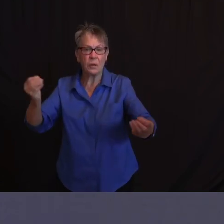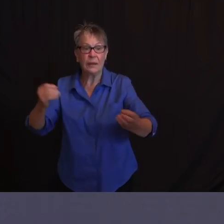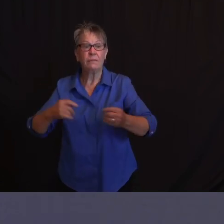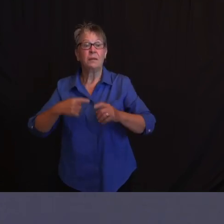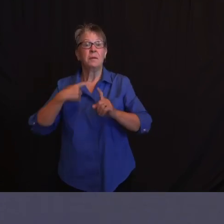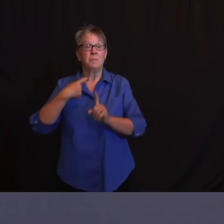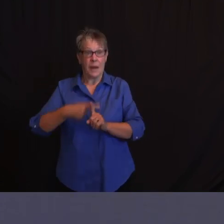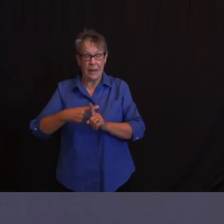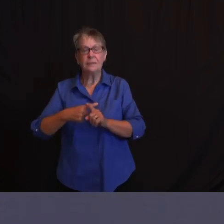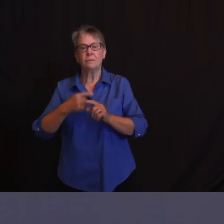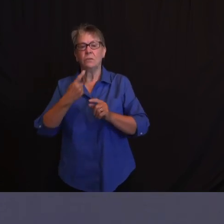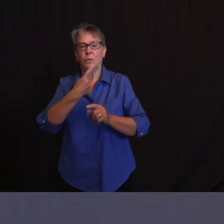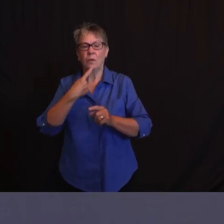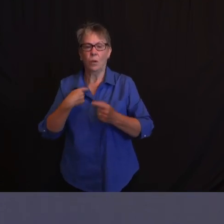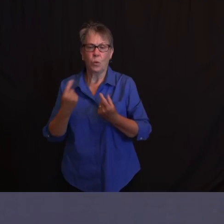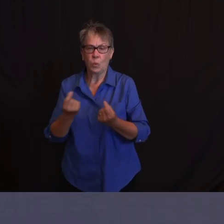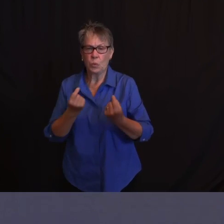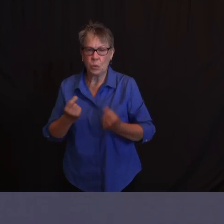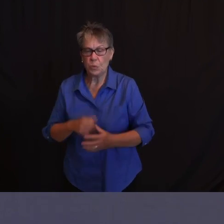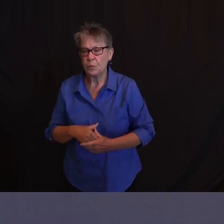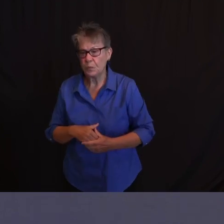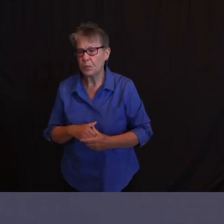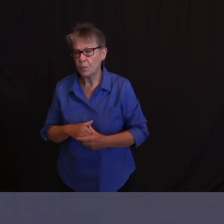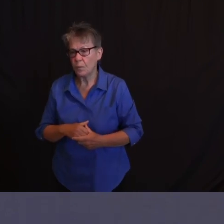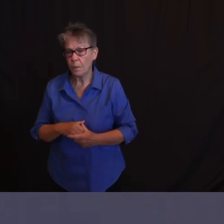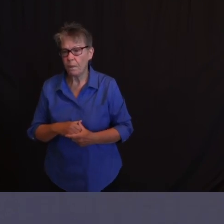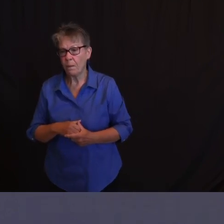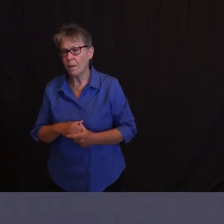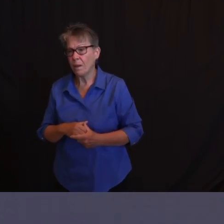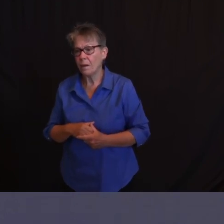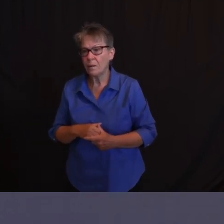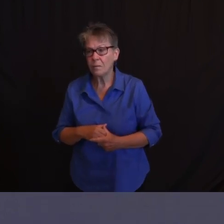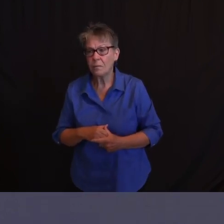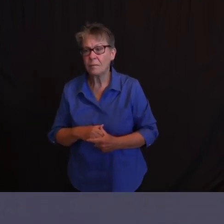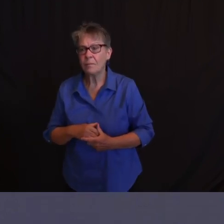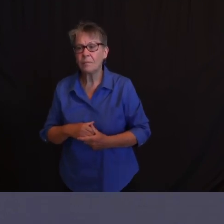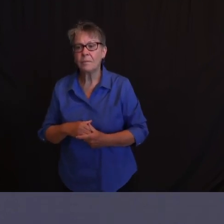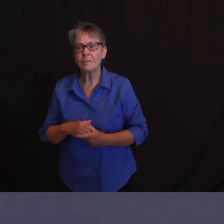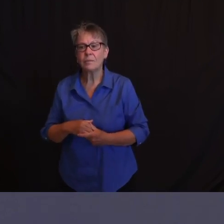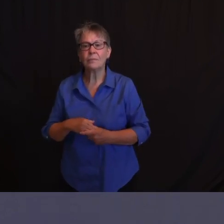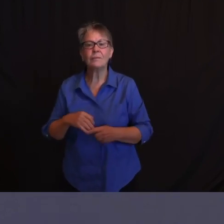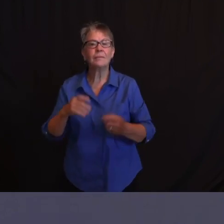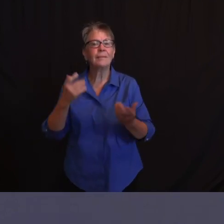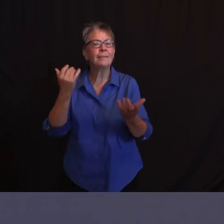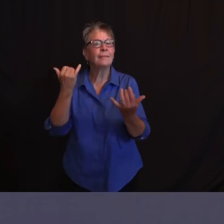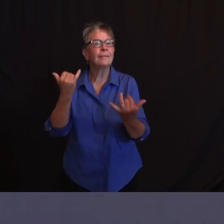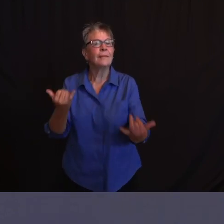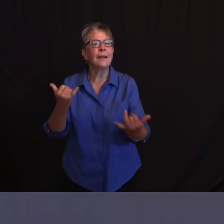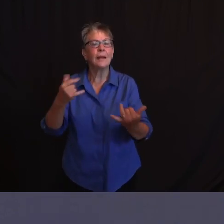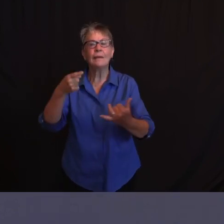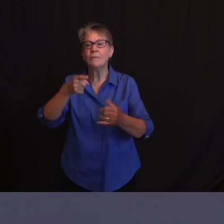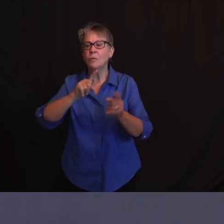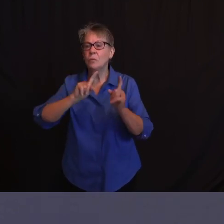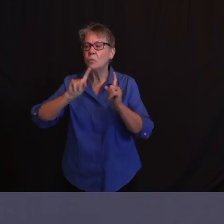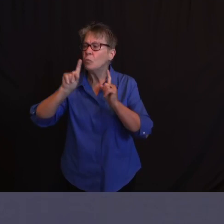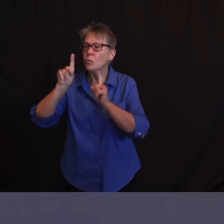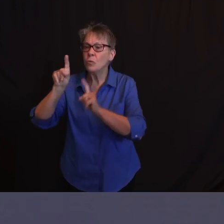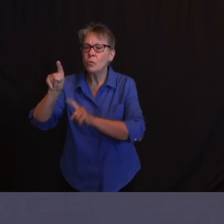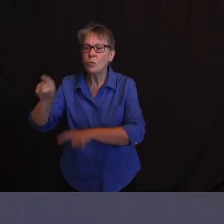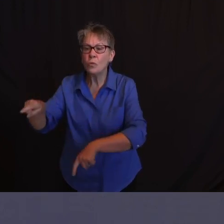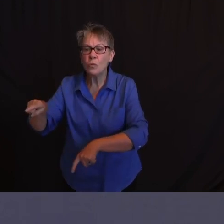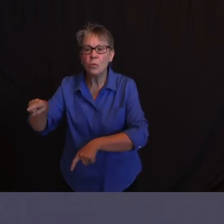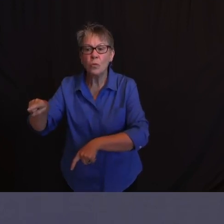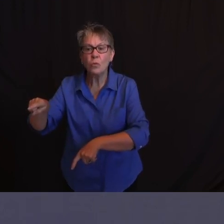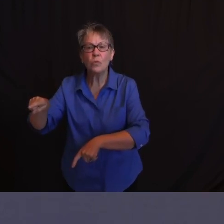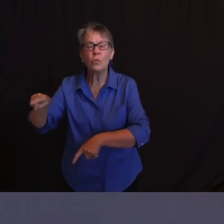graduation party or something, right? Get tested. If you knowingly, if you find out you came into contact